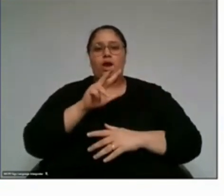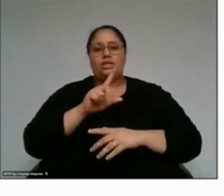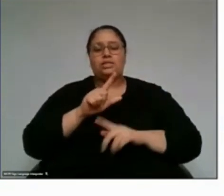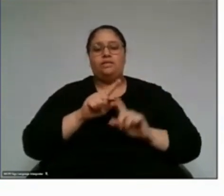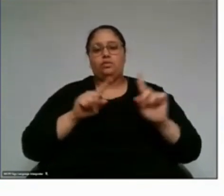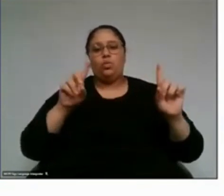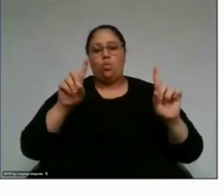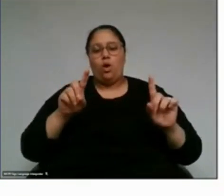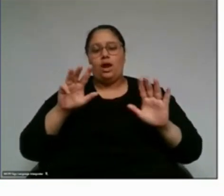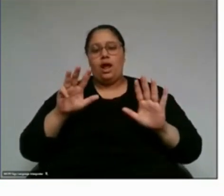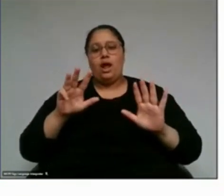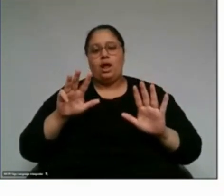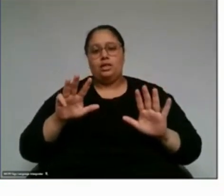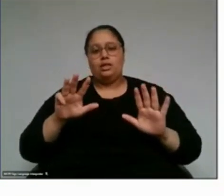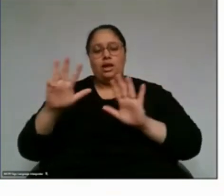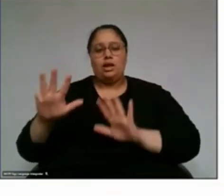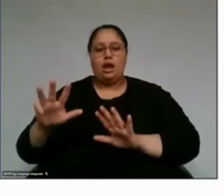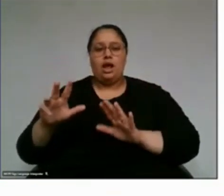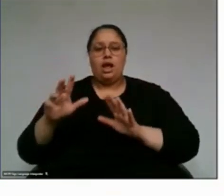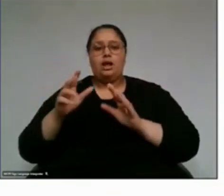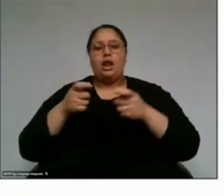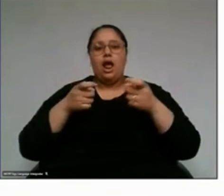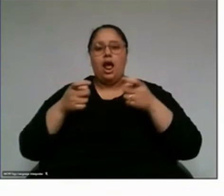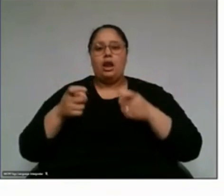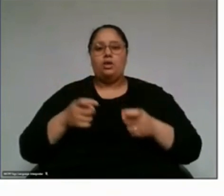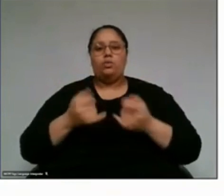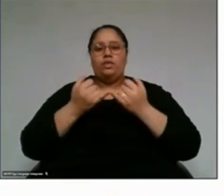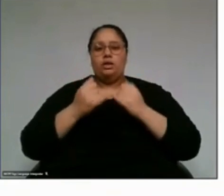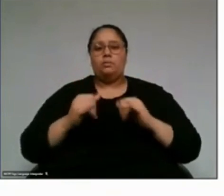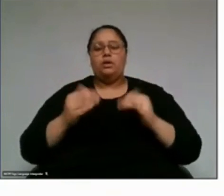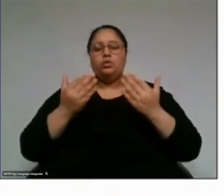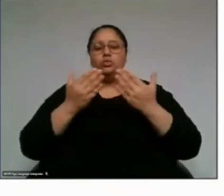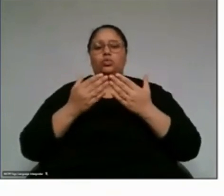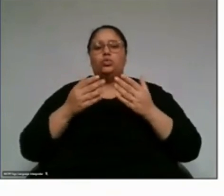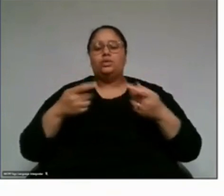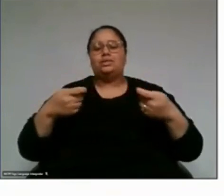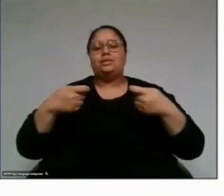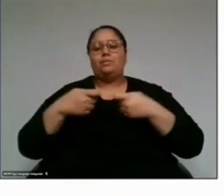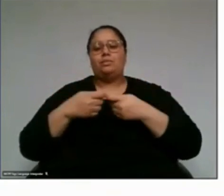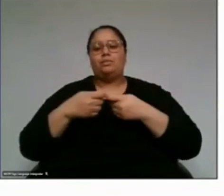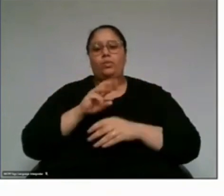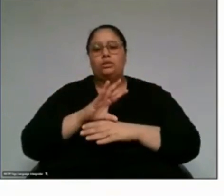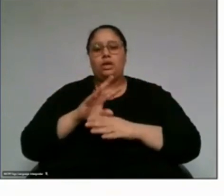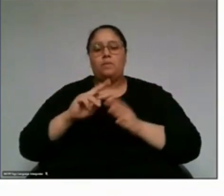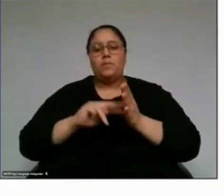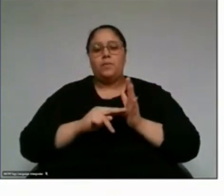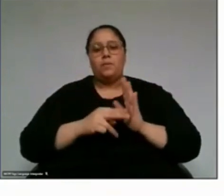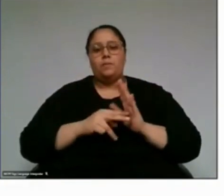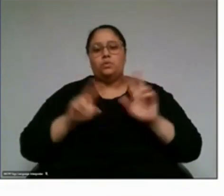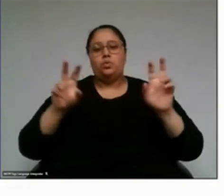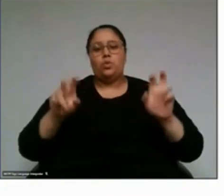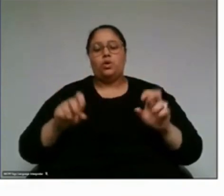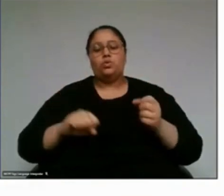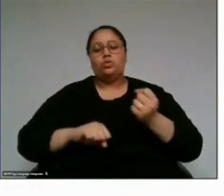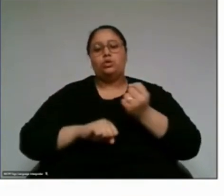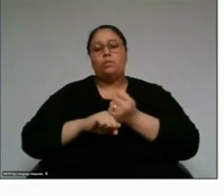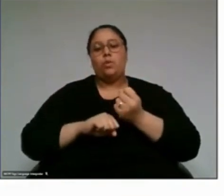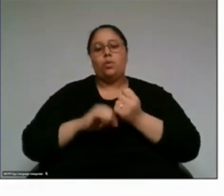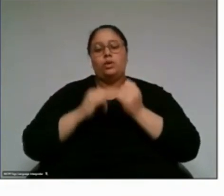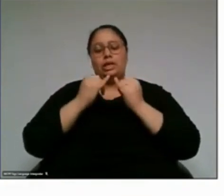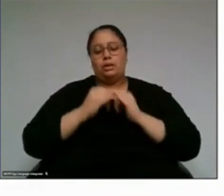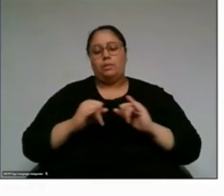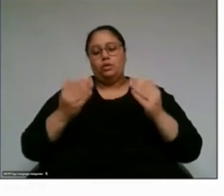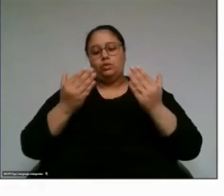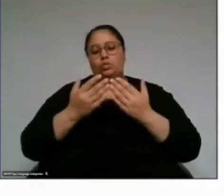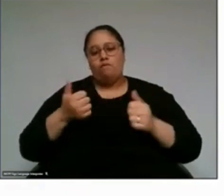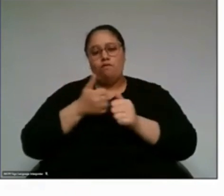Hansard wanted to know, deal with the Independent School Subsidies Programme in the Western Cape, with the purpose stating, quote, to support independent schools in accordance with the